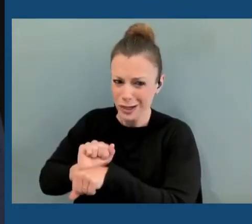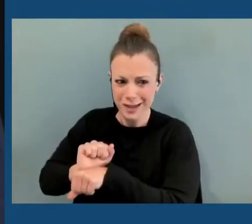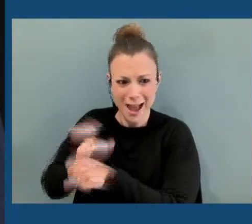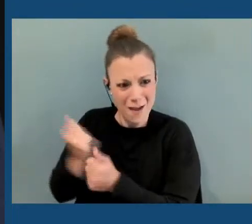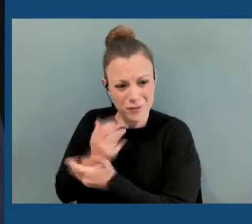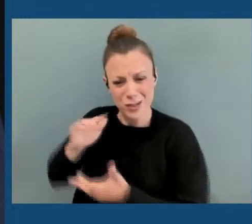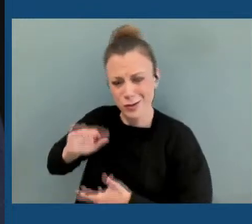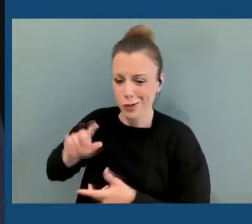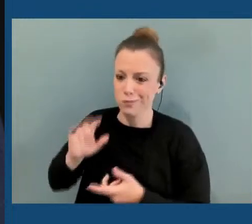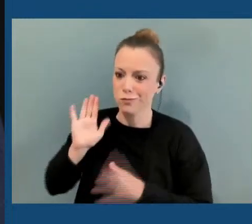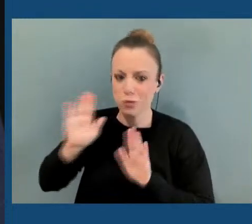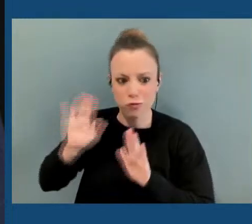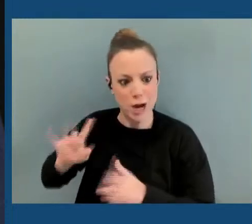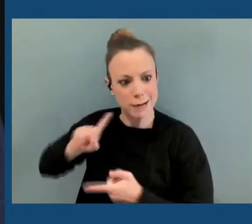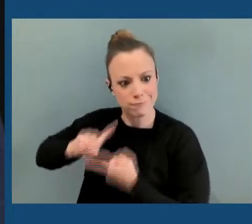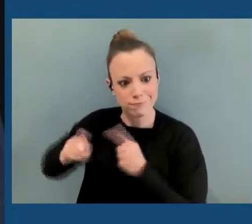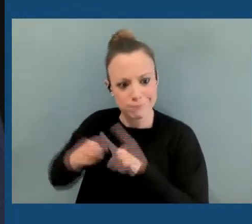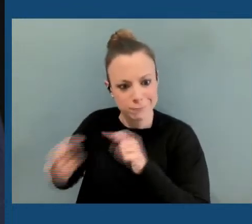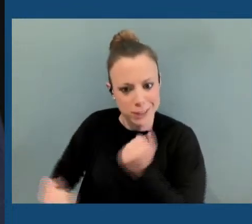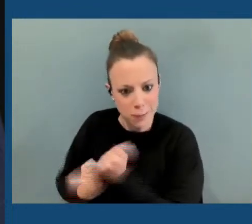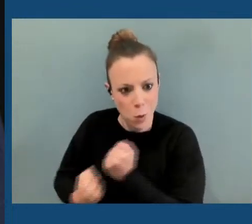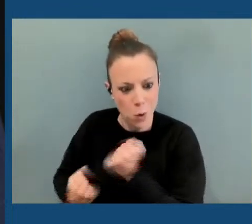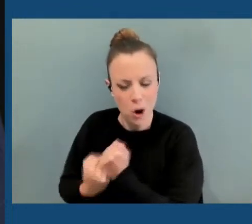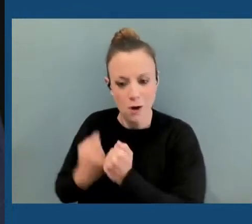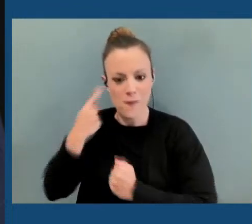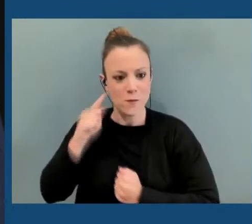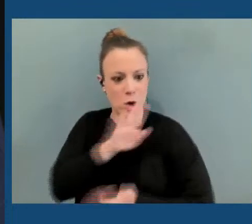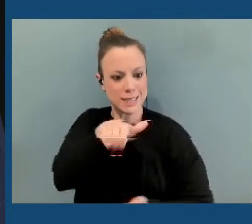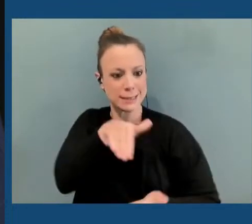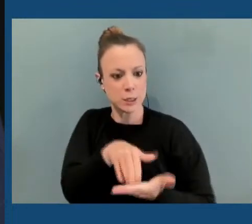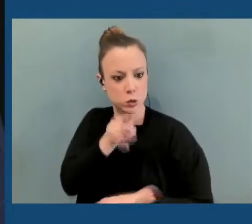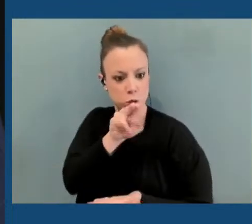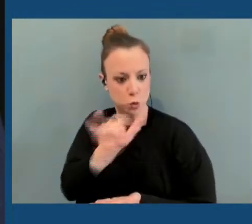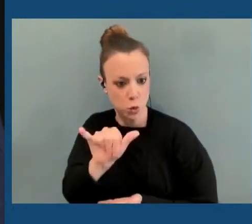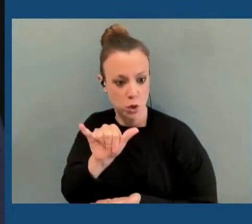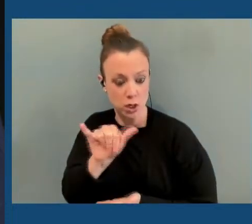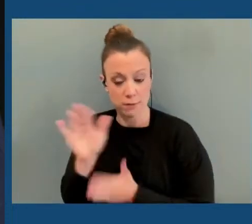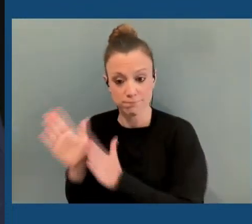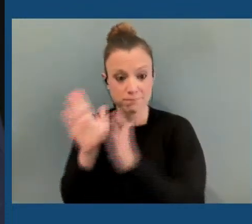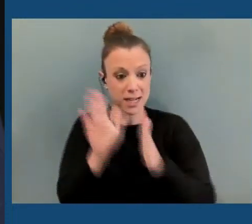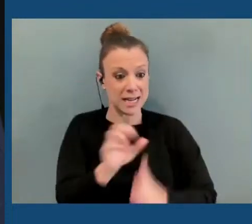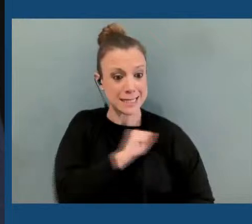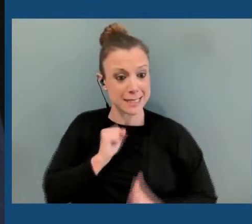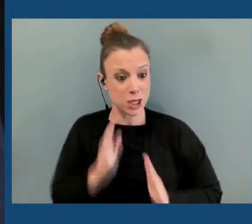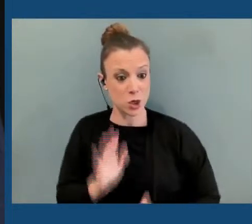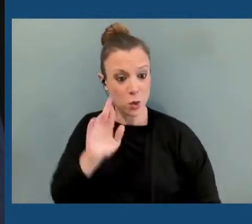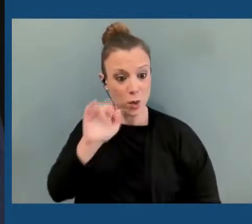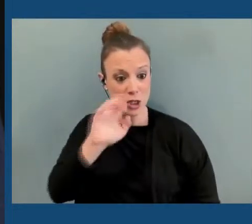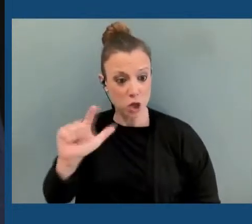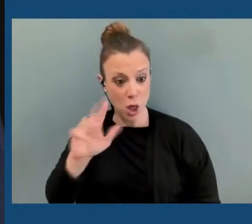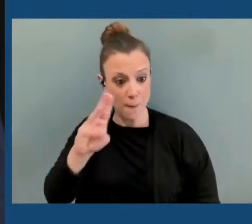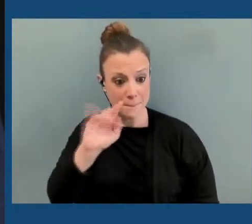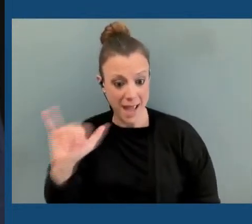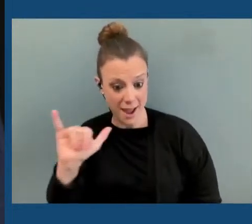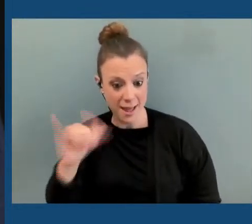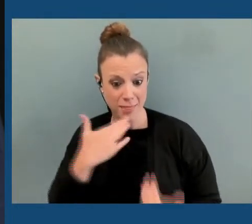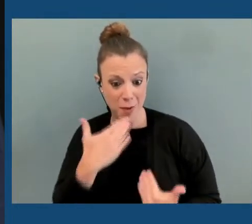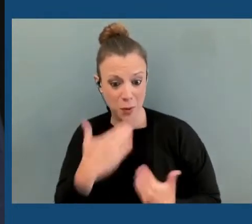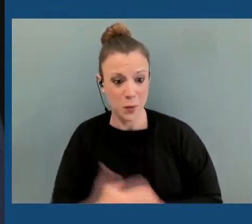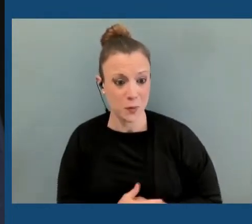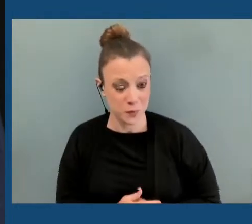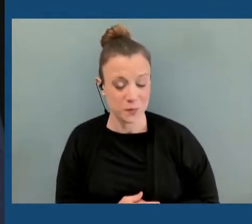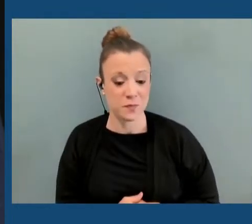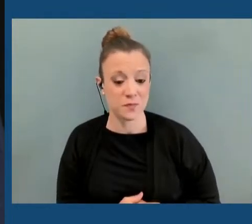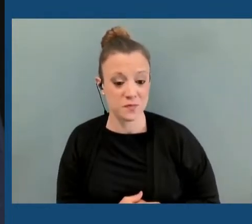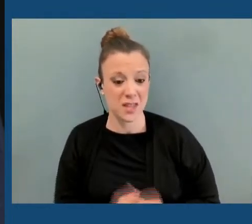partner in delivering for Central New York. Senator Rachel May has joined us as well. Senator, thank you. Thank you for your